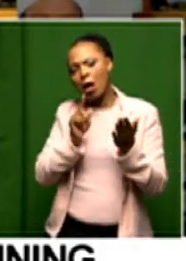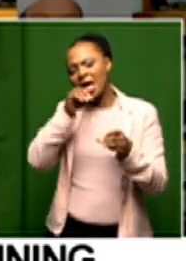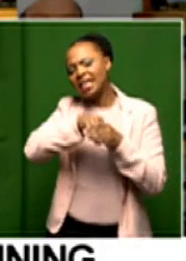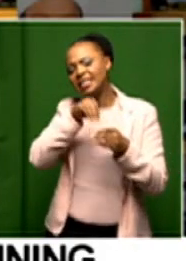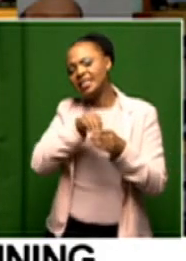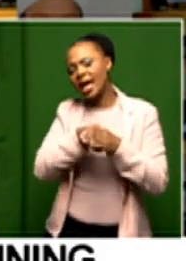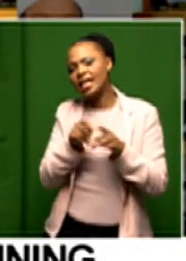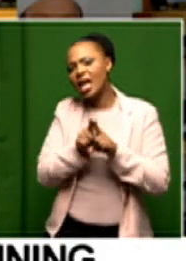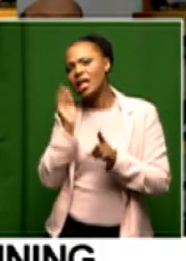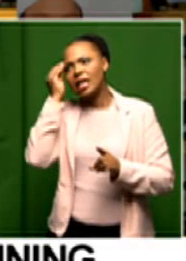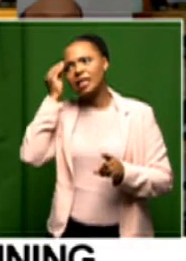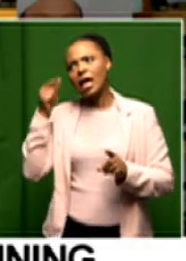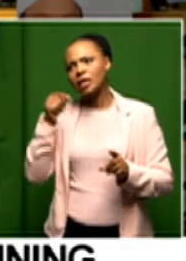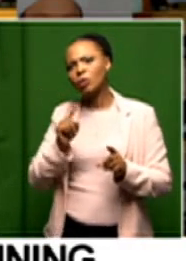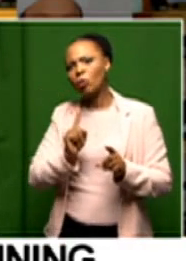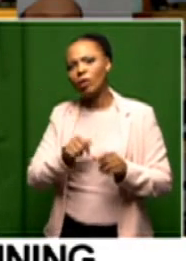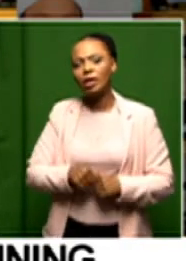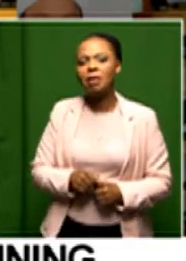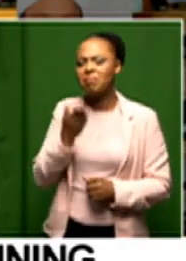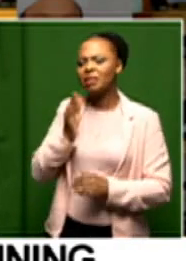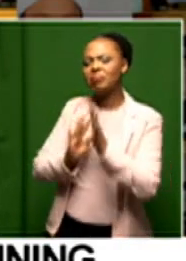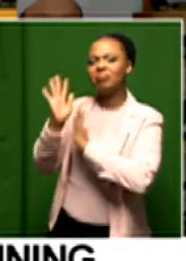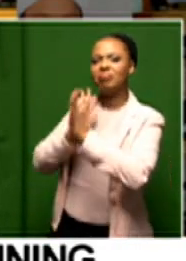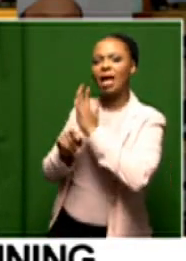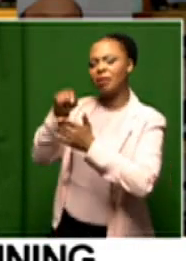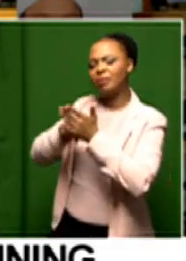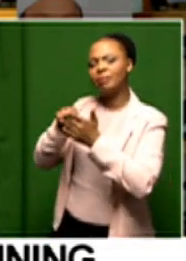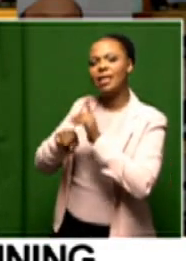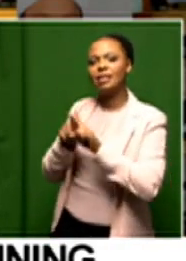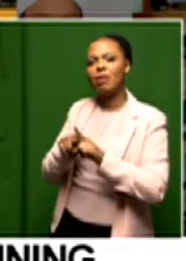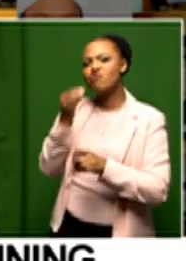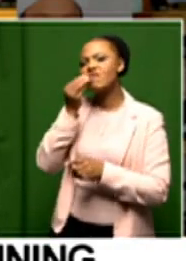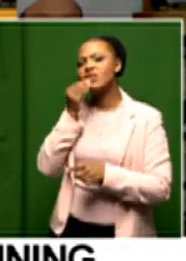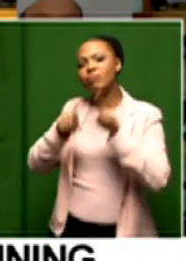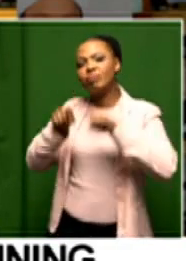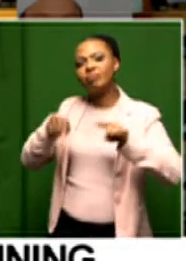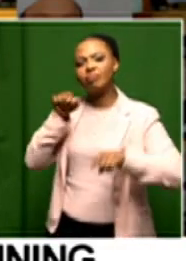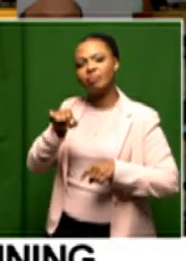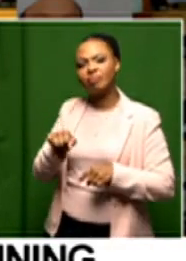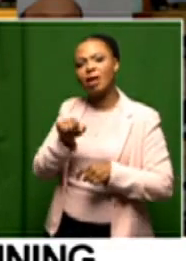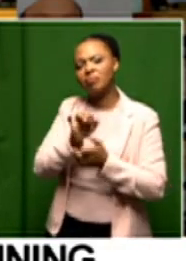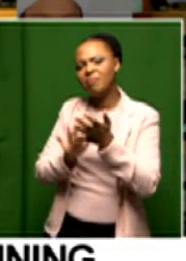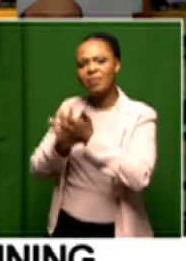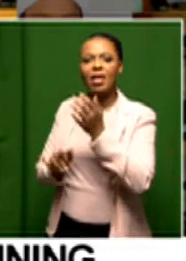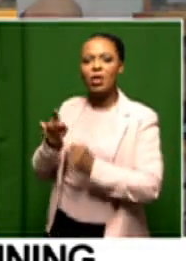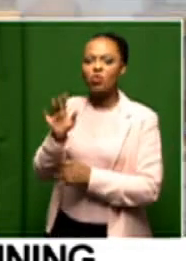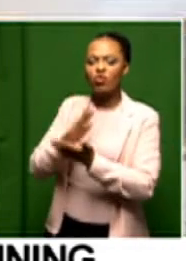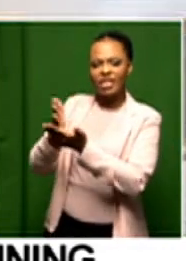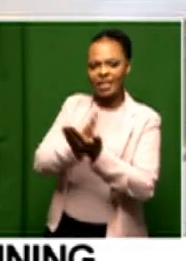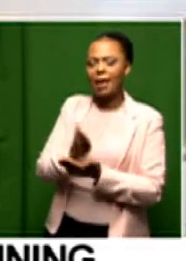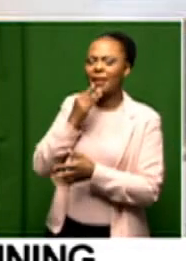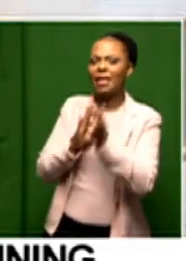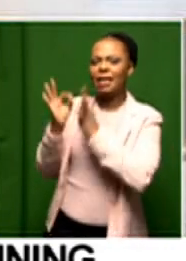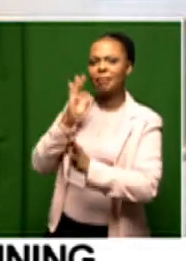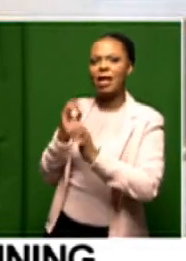this particular book. Tell us about the inspiration behind it, as well as some of the recipes that you share in there. And in the same breath, take us through the